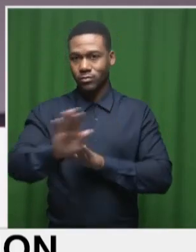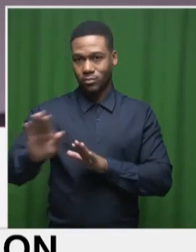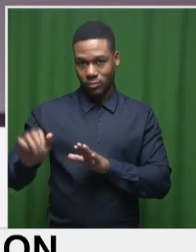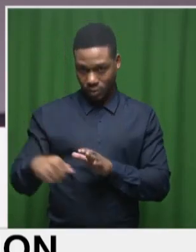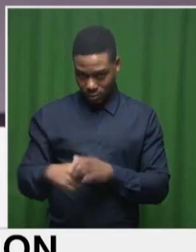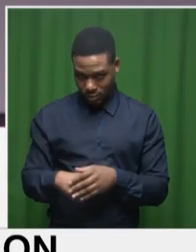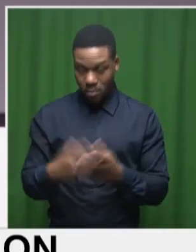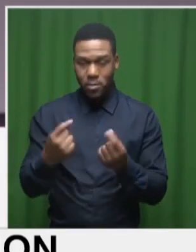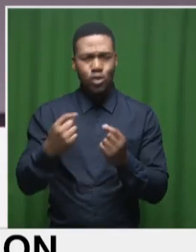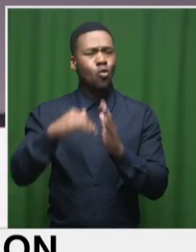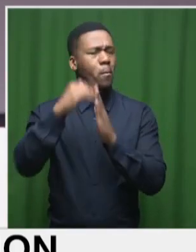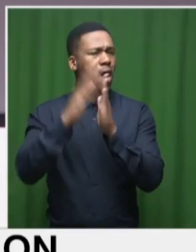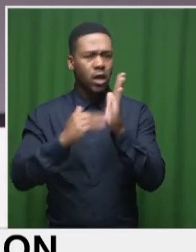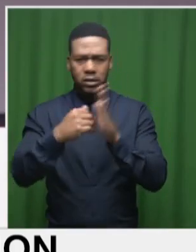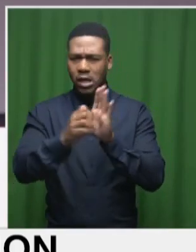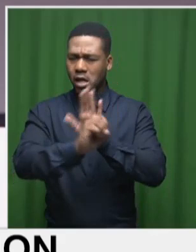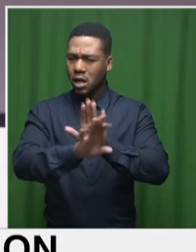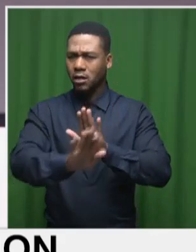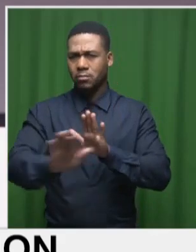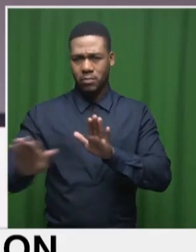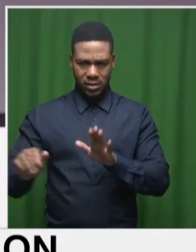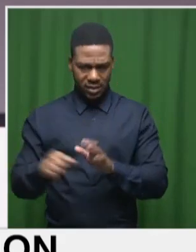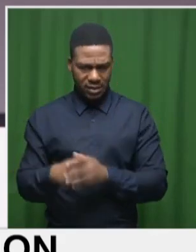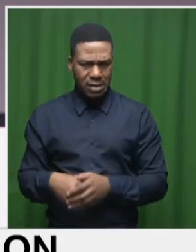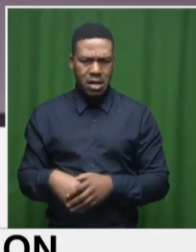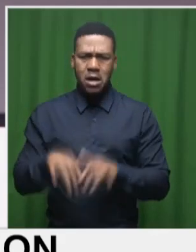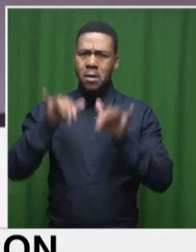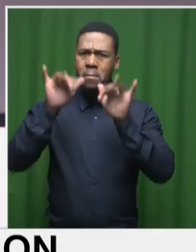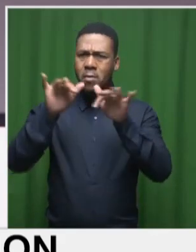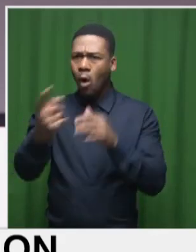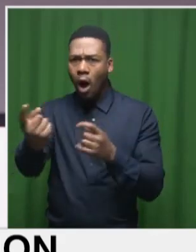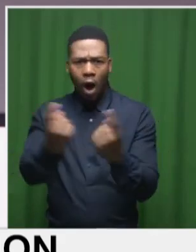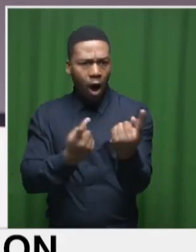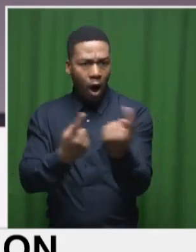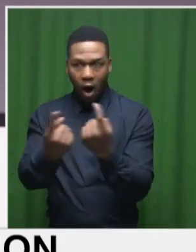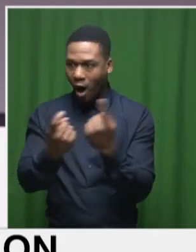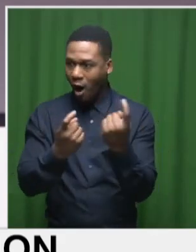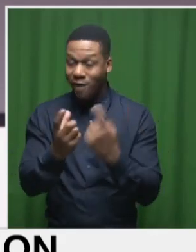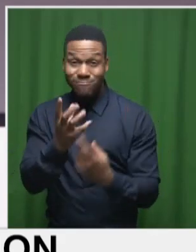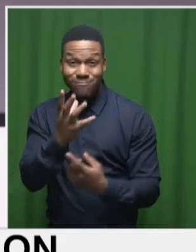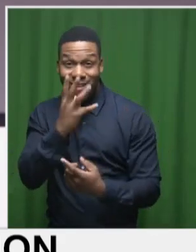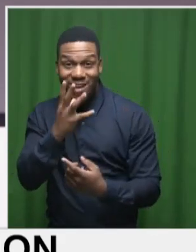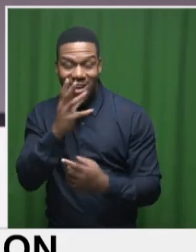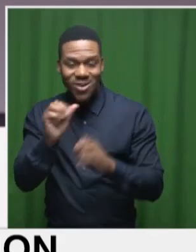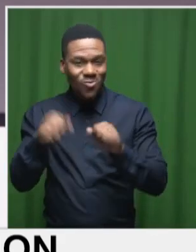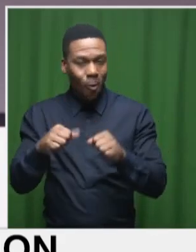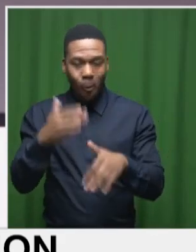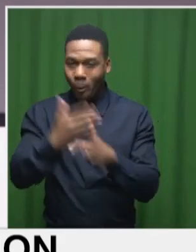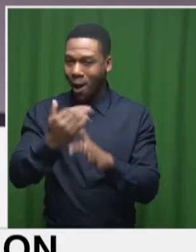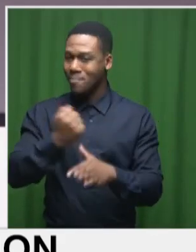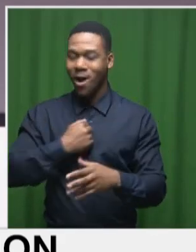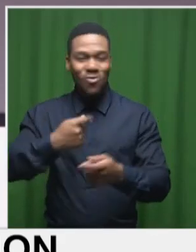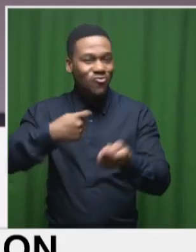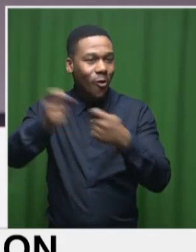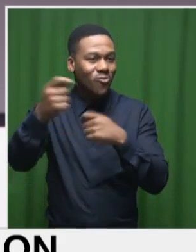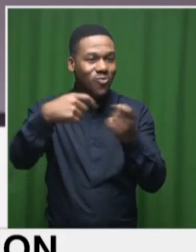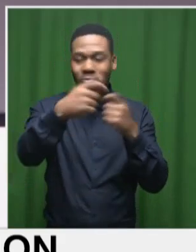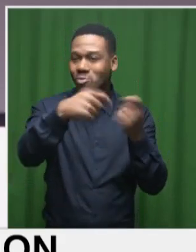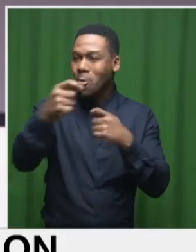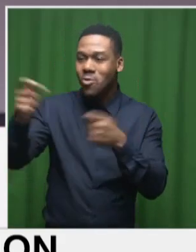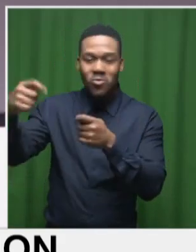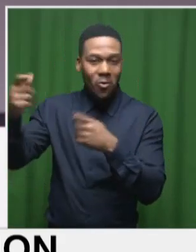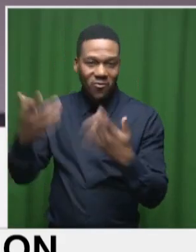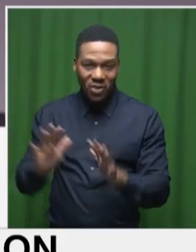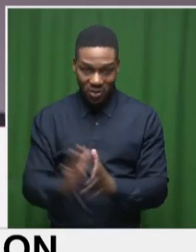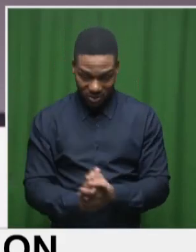And the reception was beautiful. We had so many people that came in. Most of the work got sold. And I think it was just